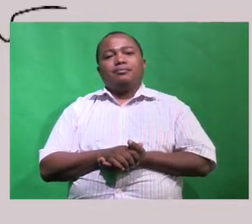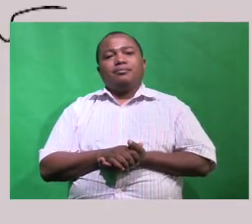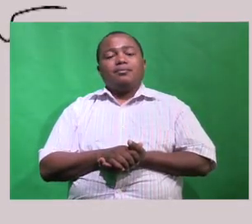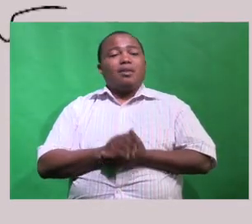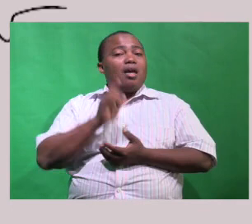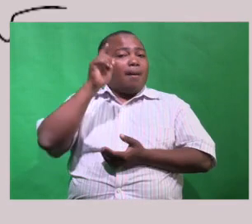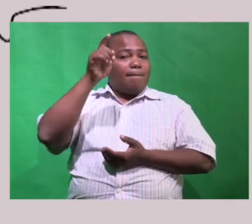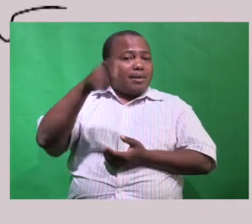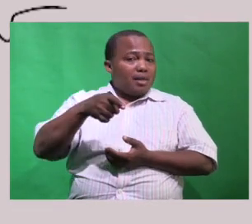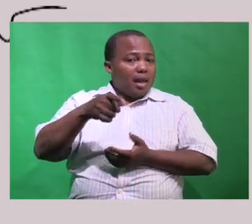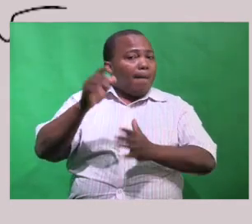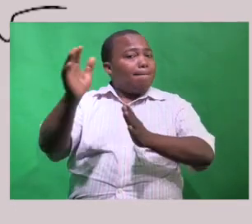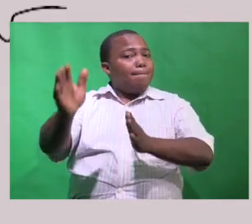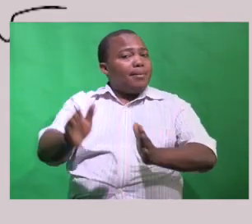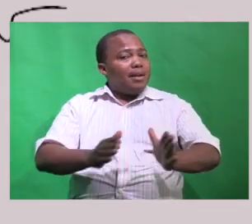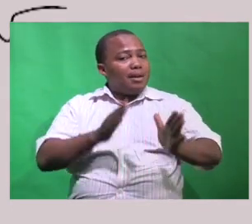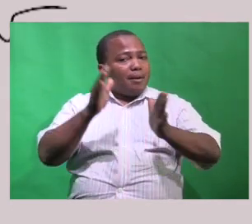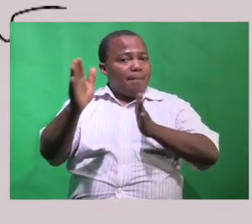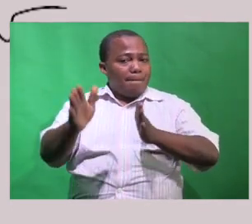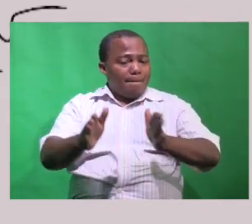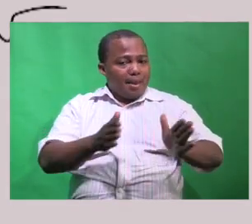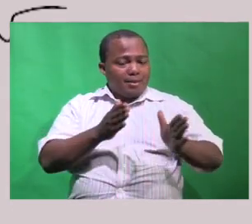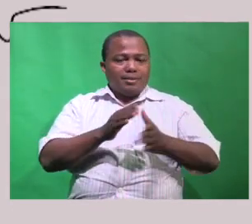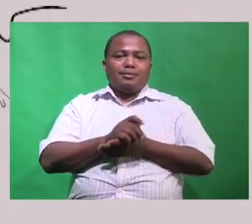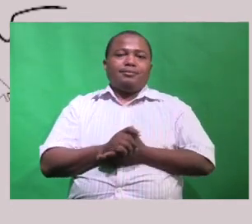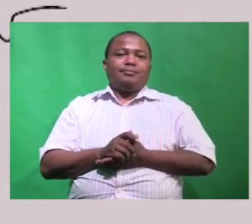become prepaid